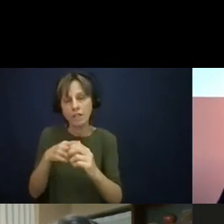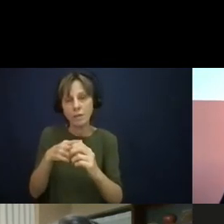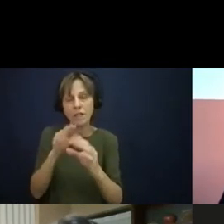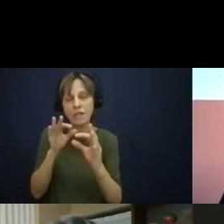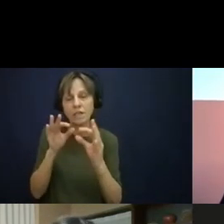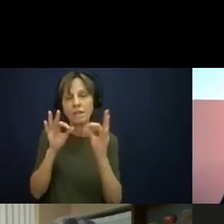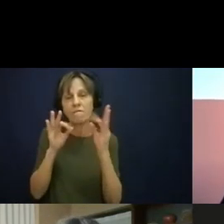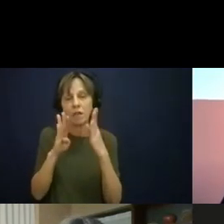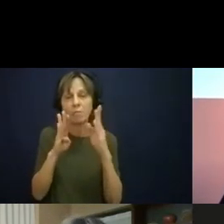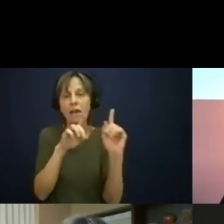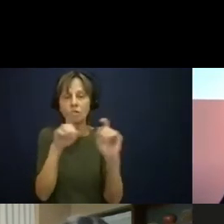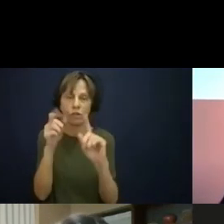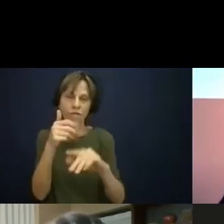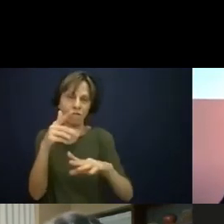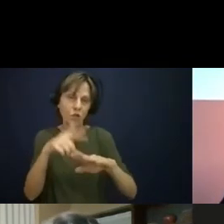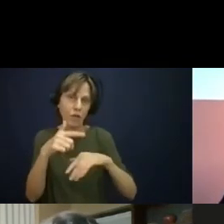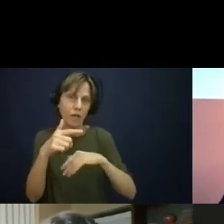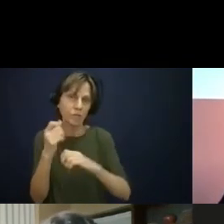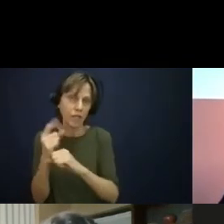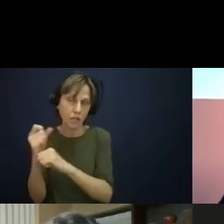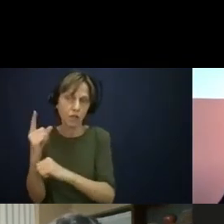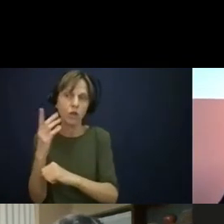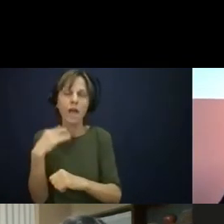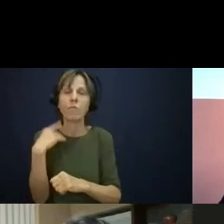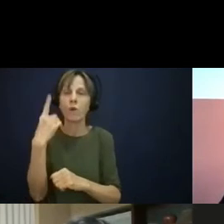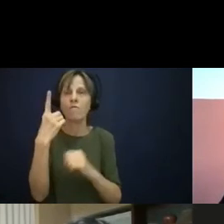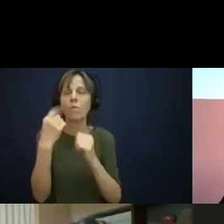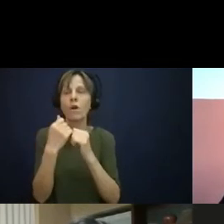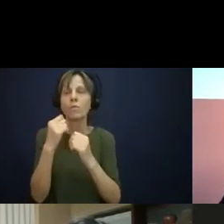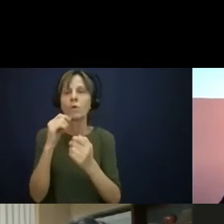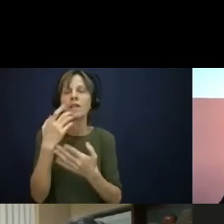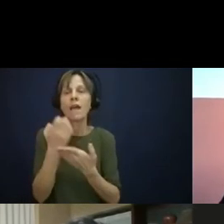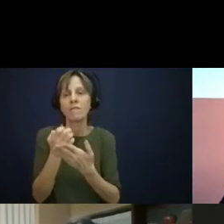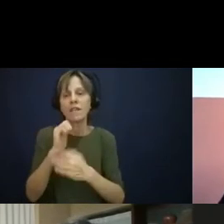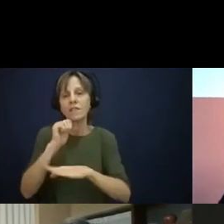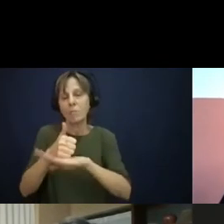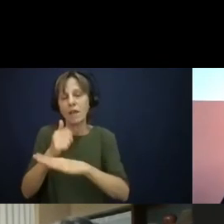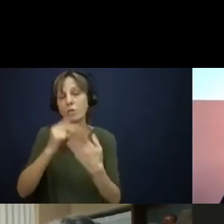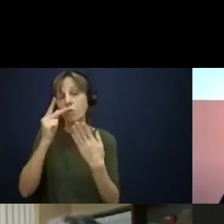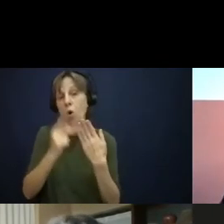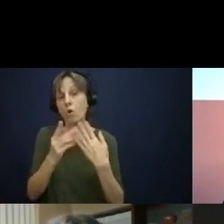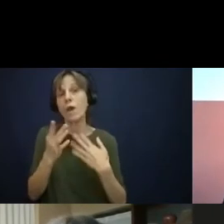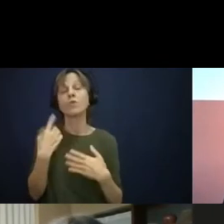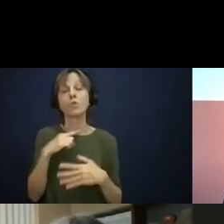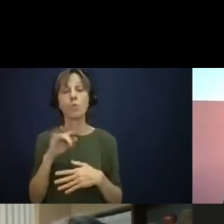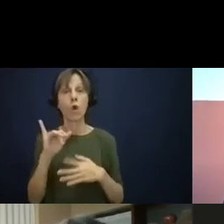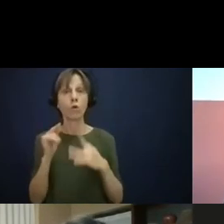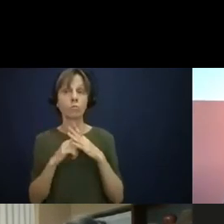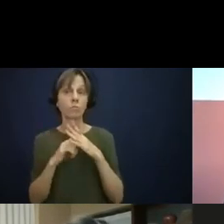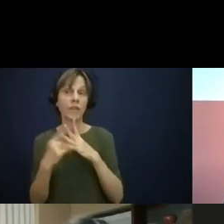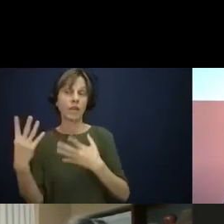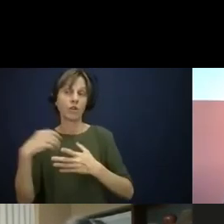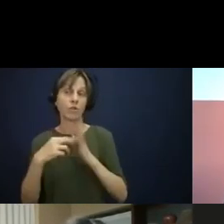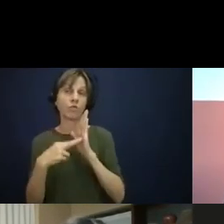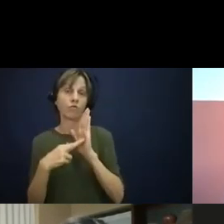a year. And then we also have one that we use with one of our evidence-based programs. We're also beginning to include representatives of people with